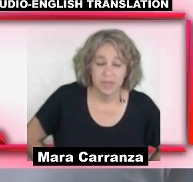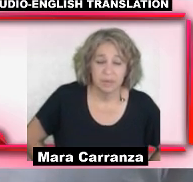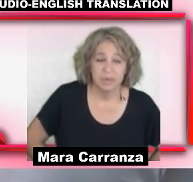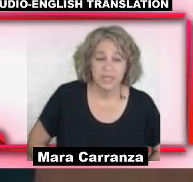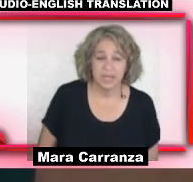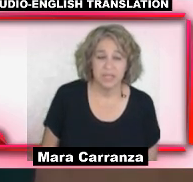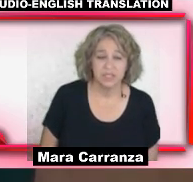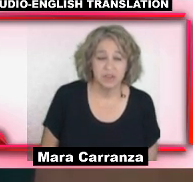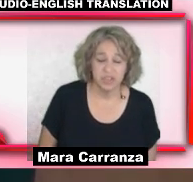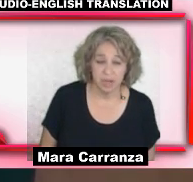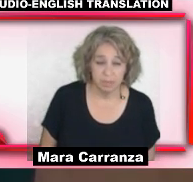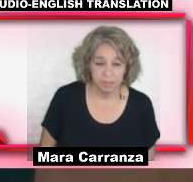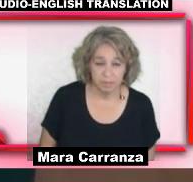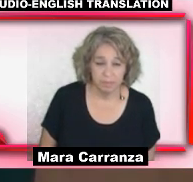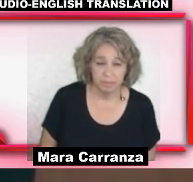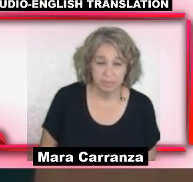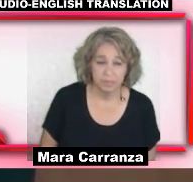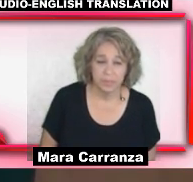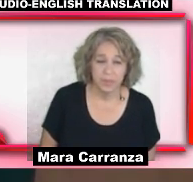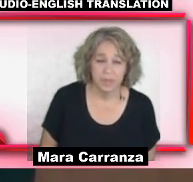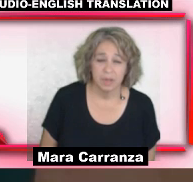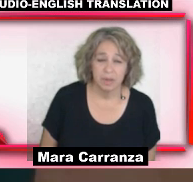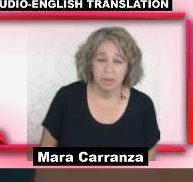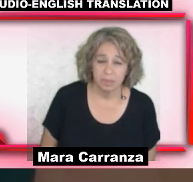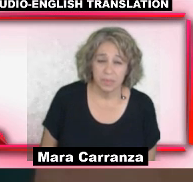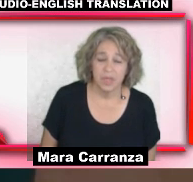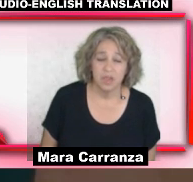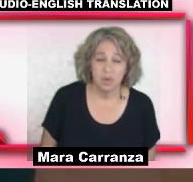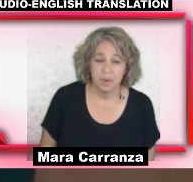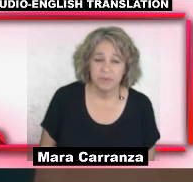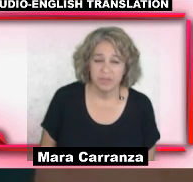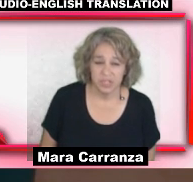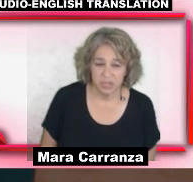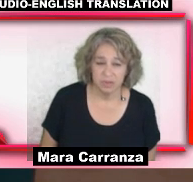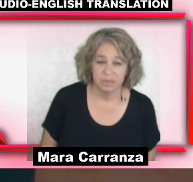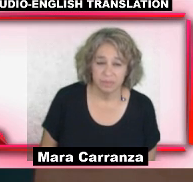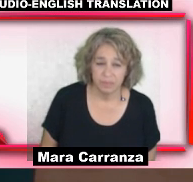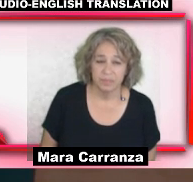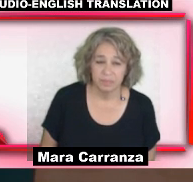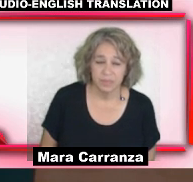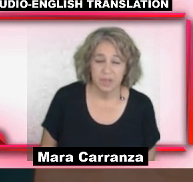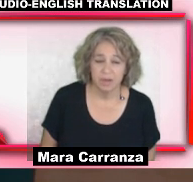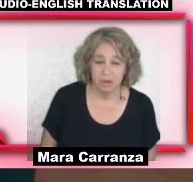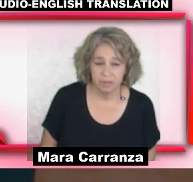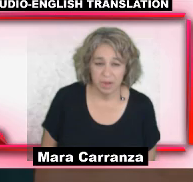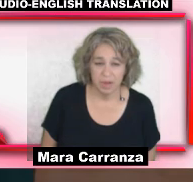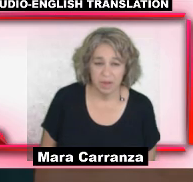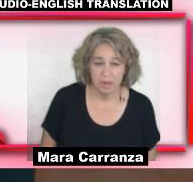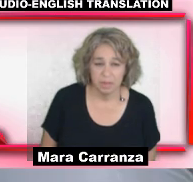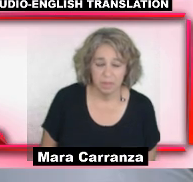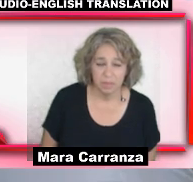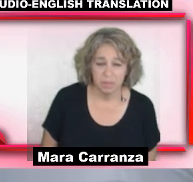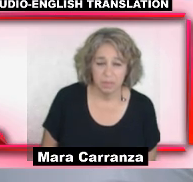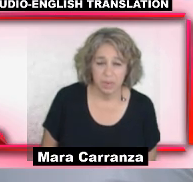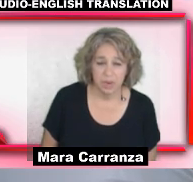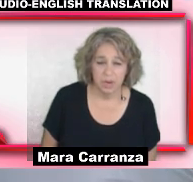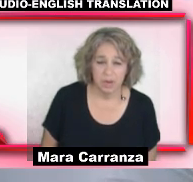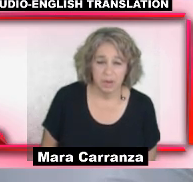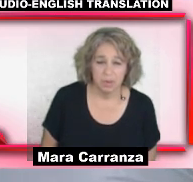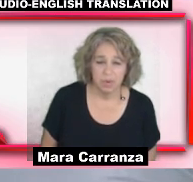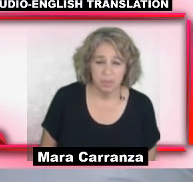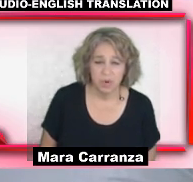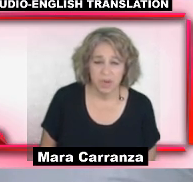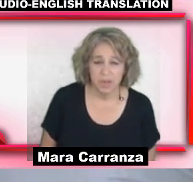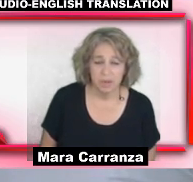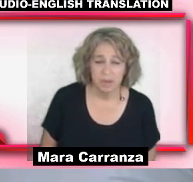tu trabajo. Because that is your job. Sí, tú eres un profesional. You are professional del periodismo. Of pero, pues yo